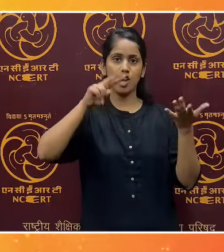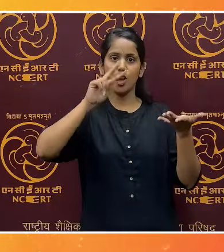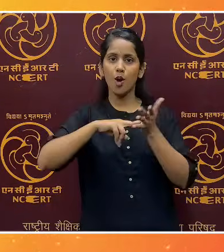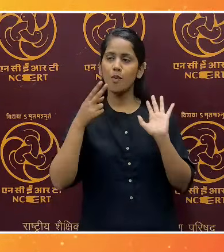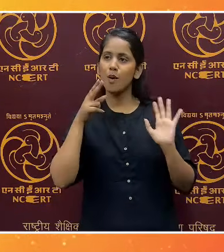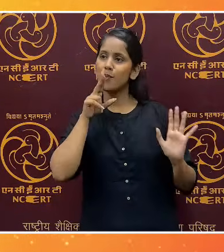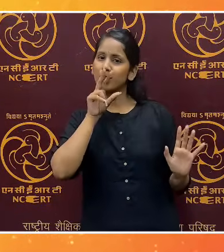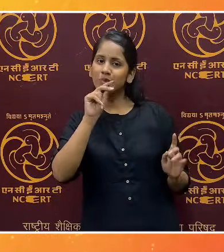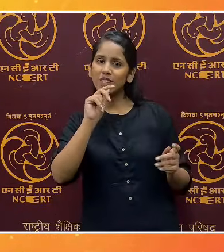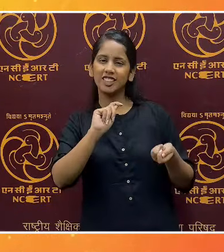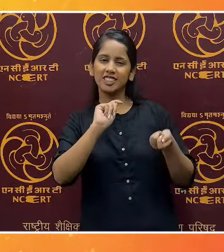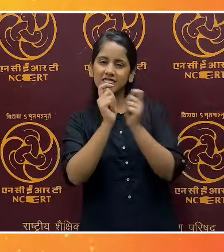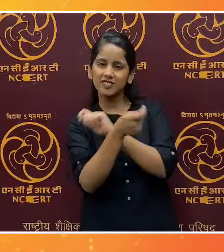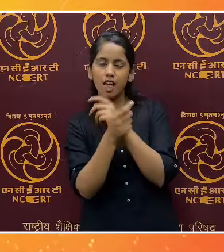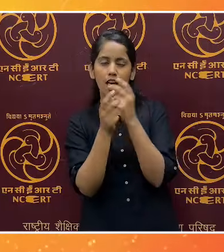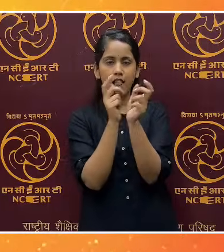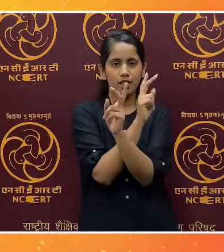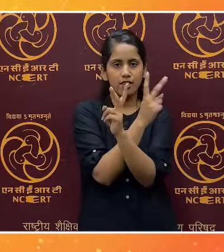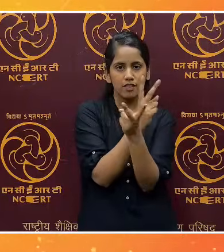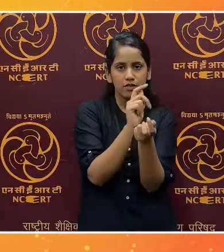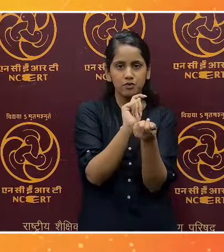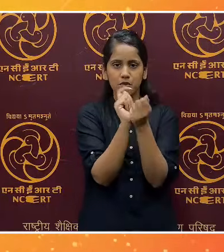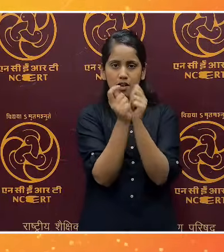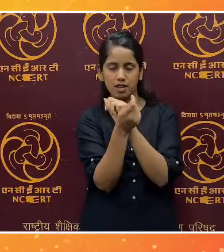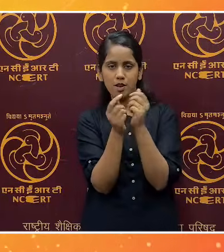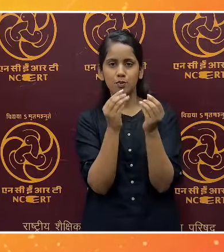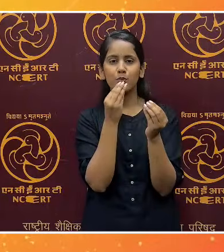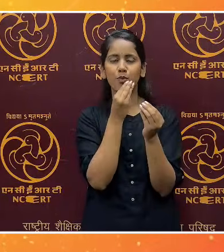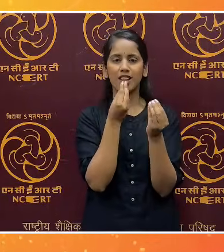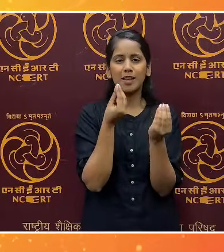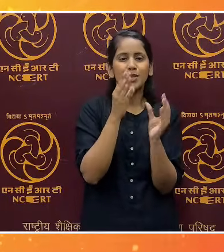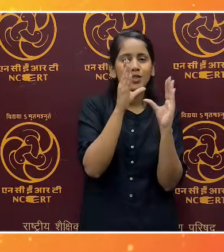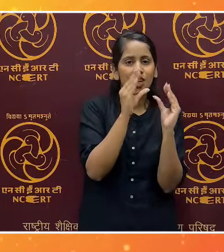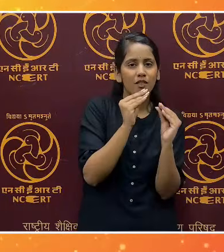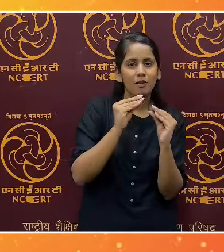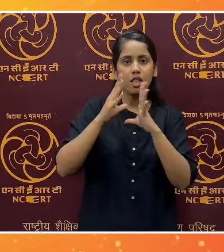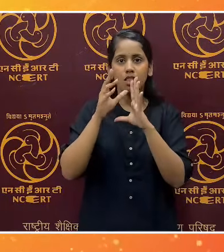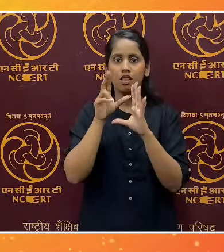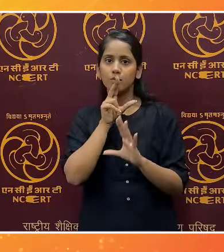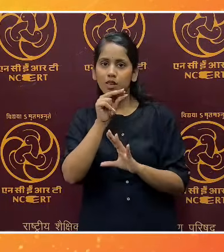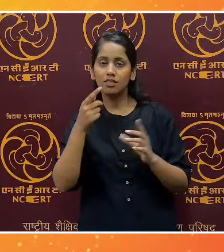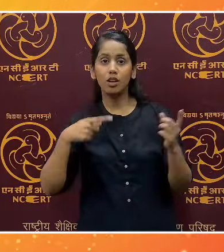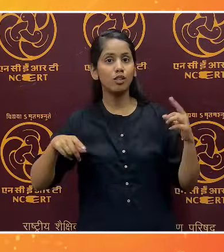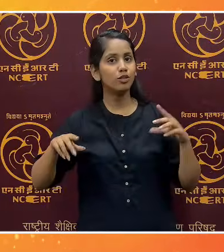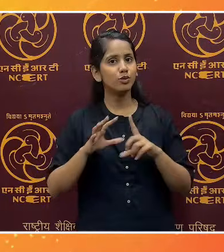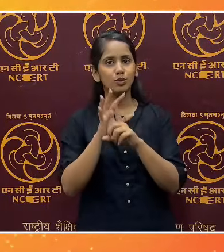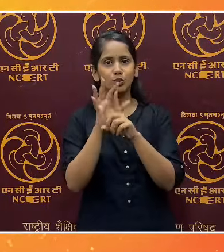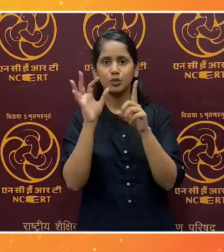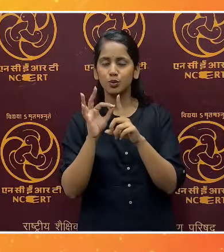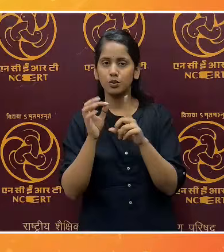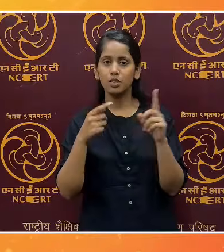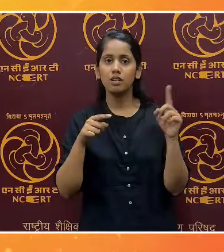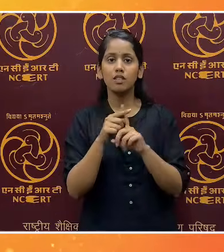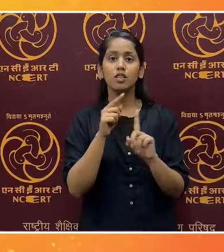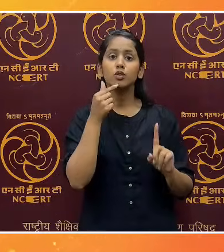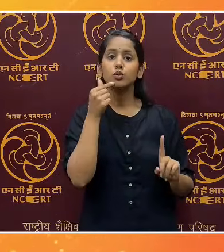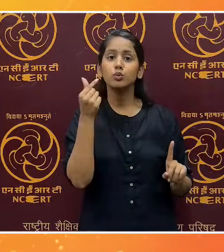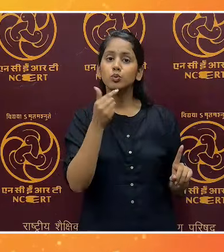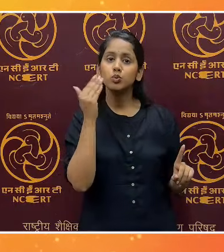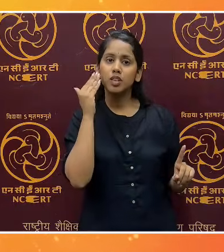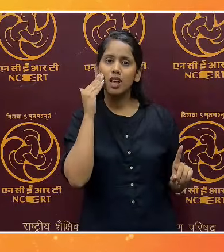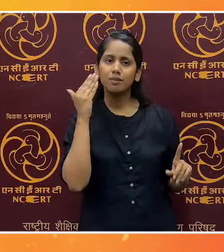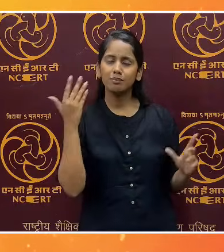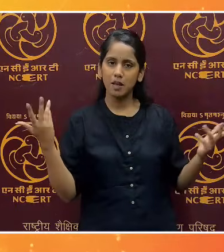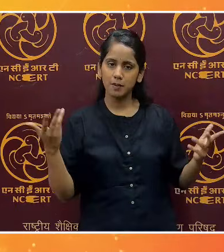voice because there's so many different characters in the story. That's also, I think, the similar format, right? Yes, yes. So it's like why we use voice modulation,